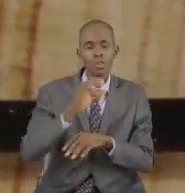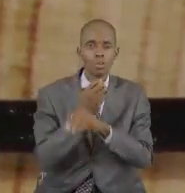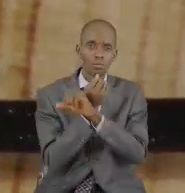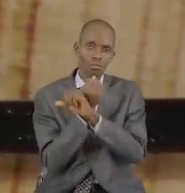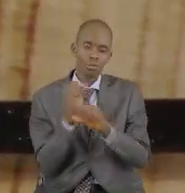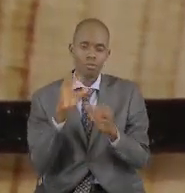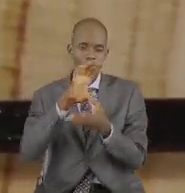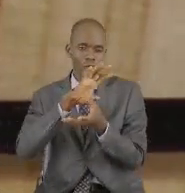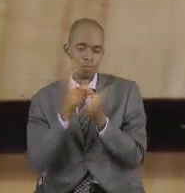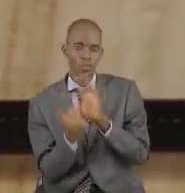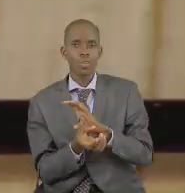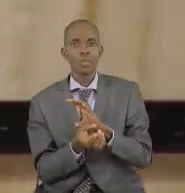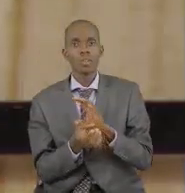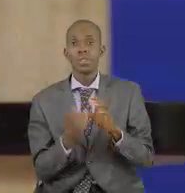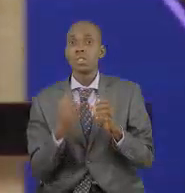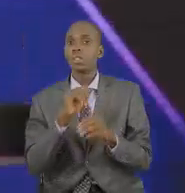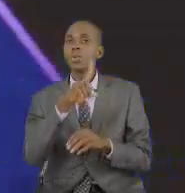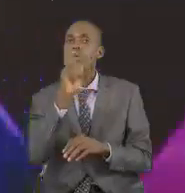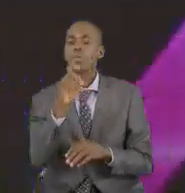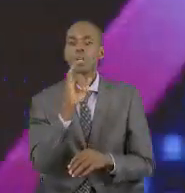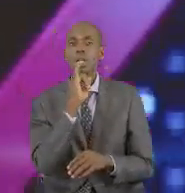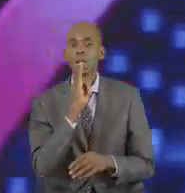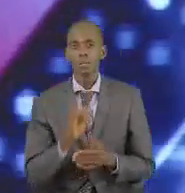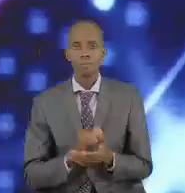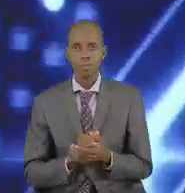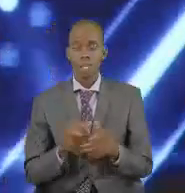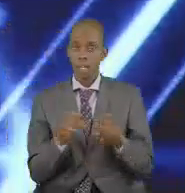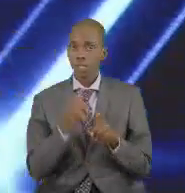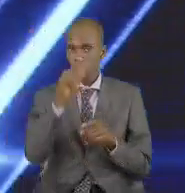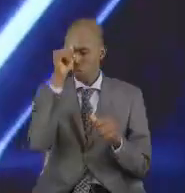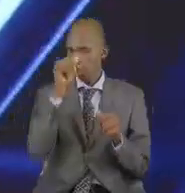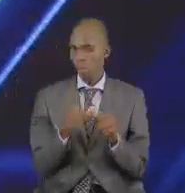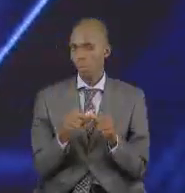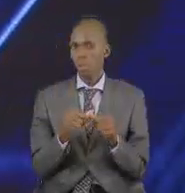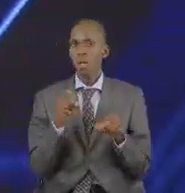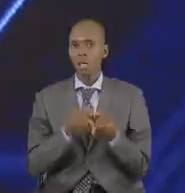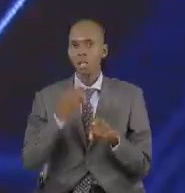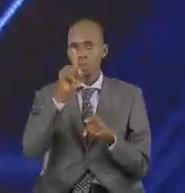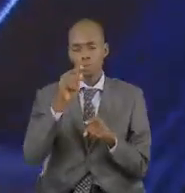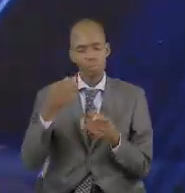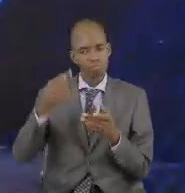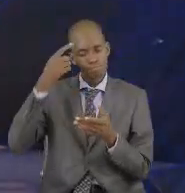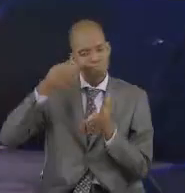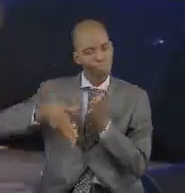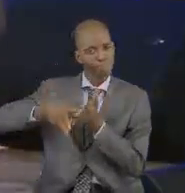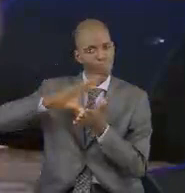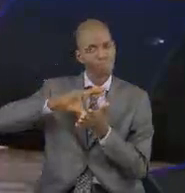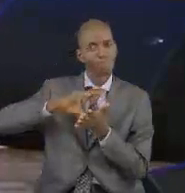and conviction. The question is, as you remember, as you recall, is it